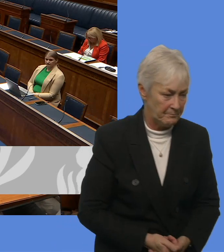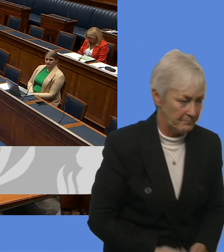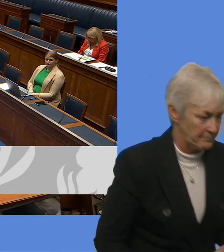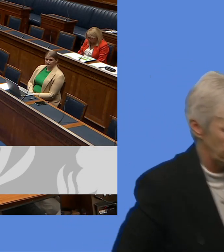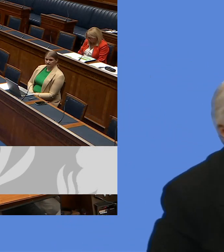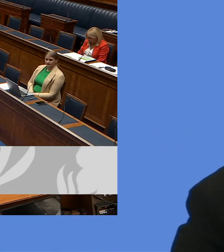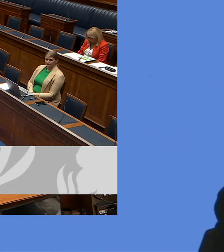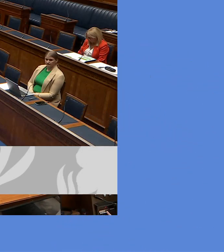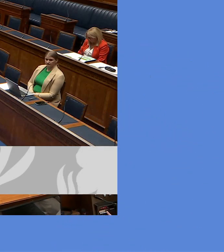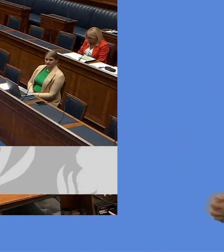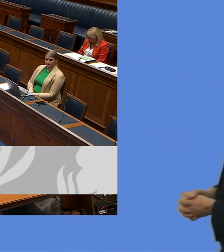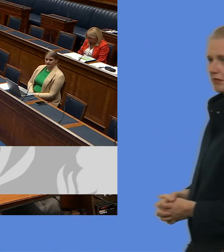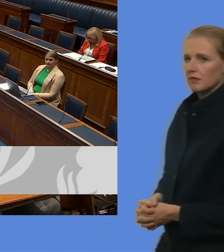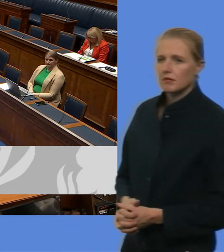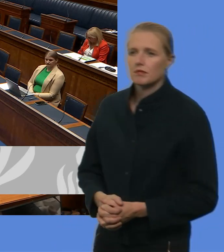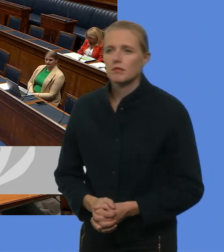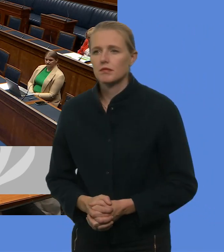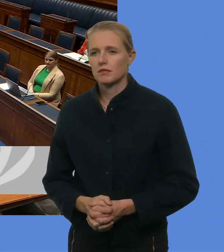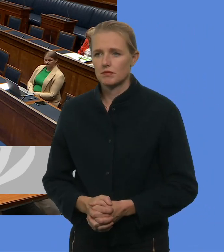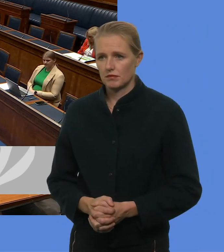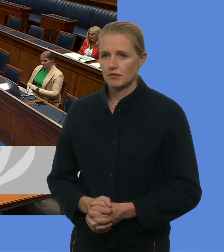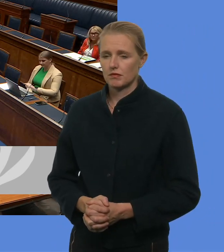McDulty. Cash talked.